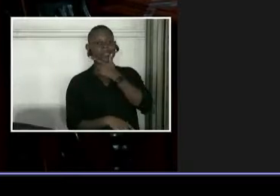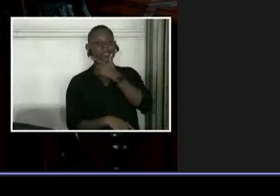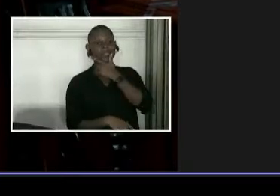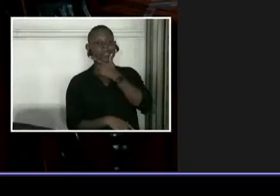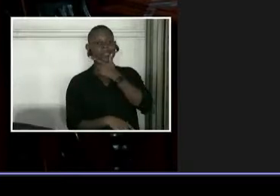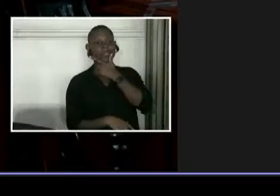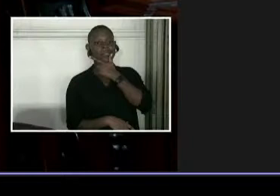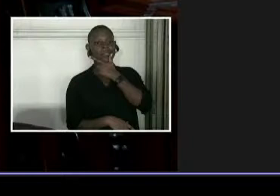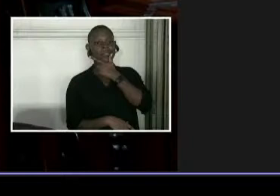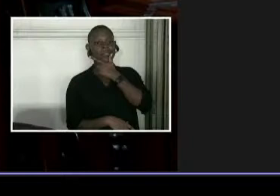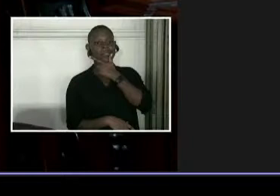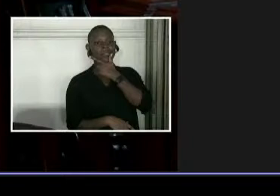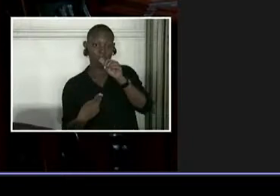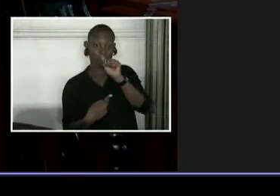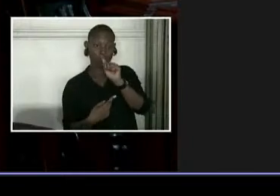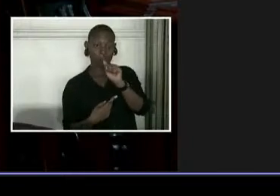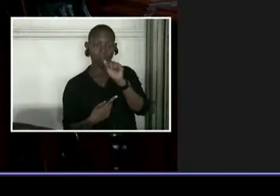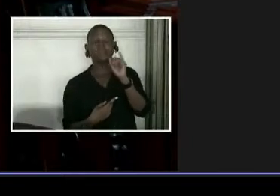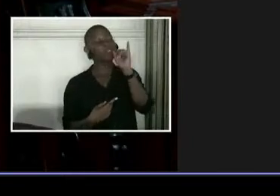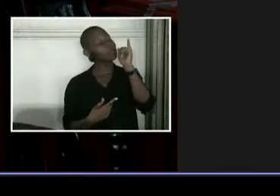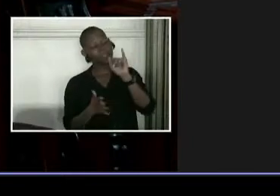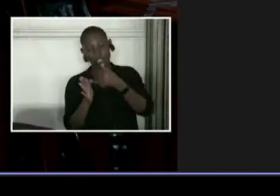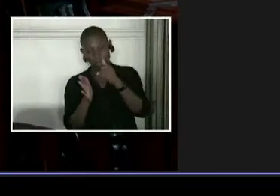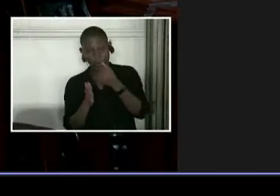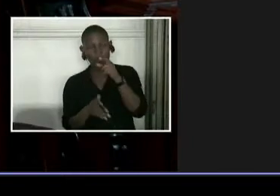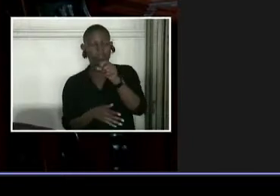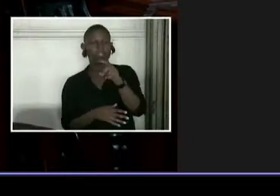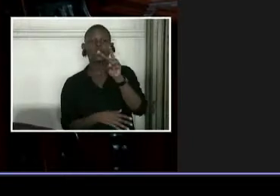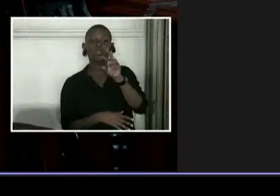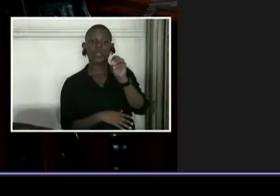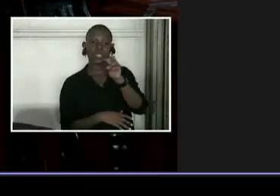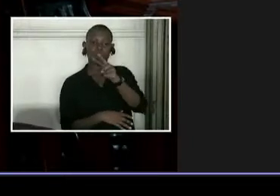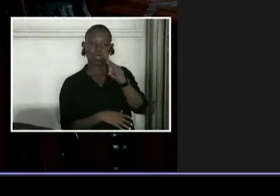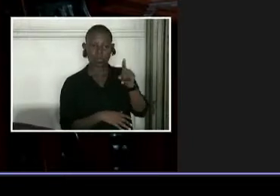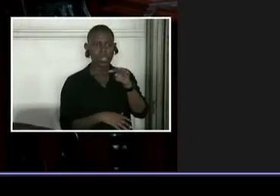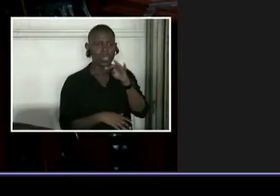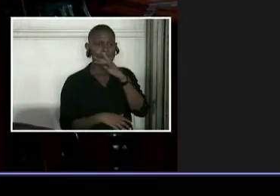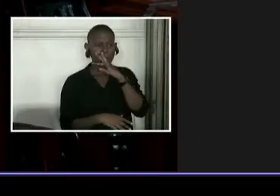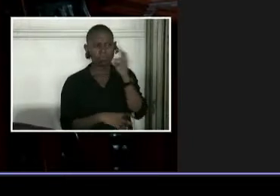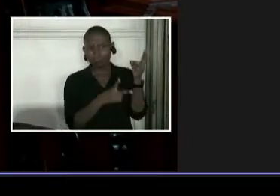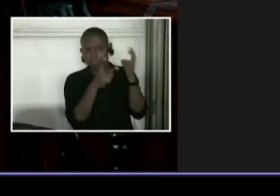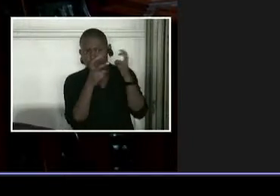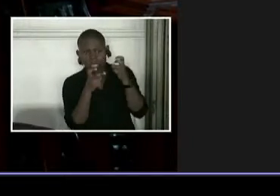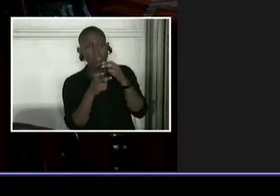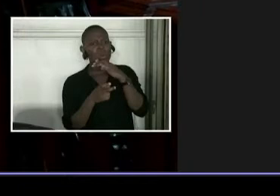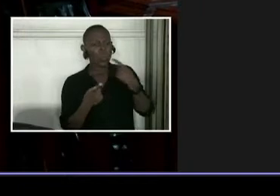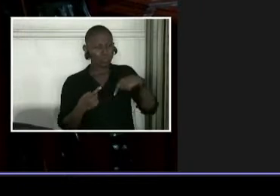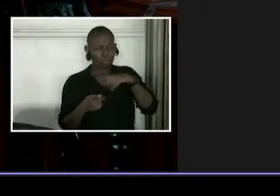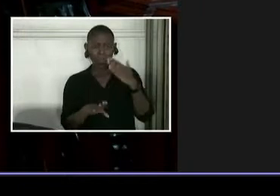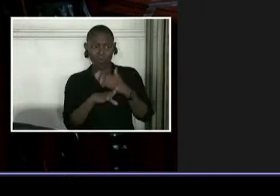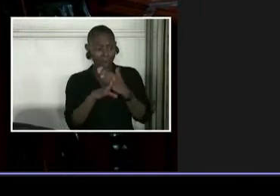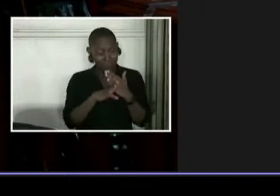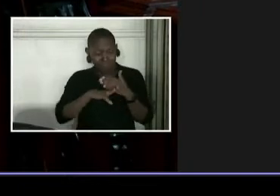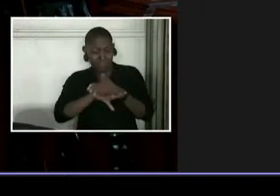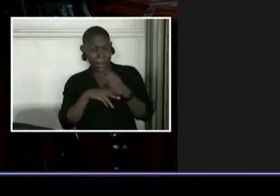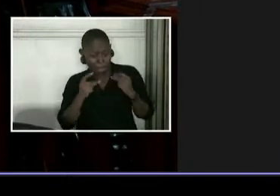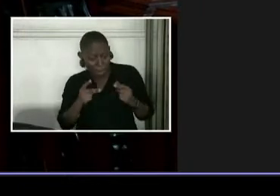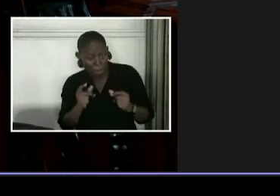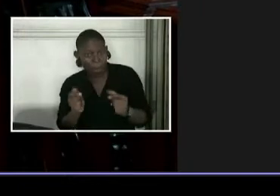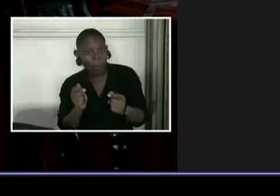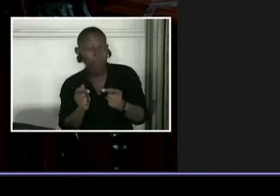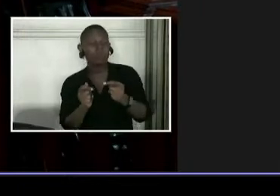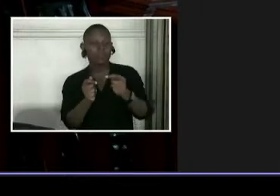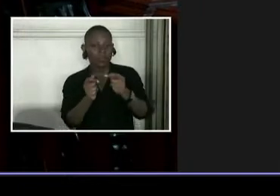was reported and no single cent was squandered when we acted with speed and efficiency to come to the aid of